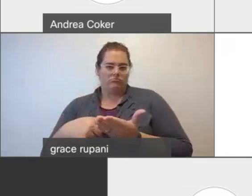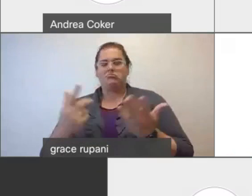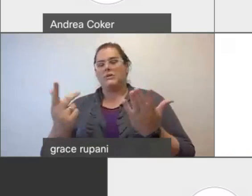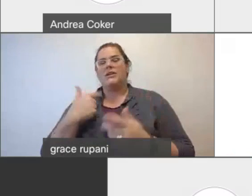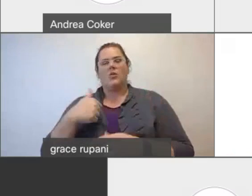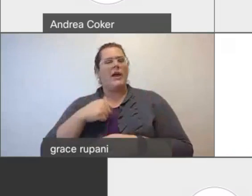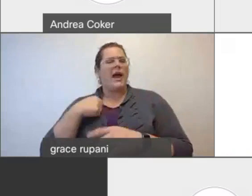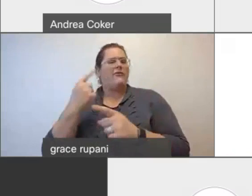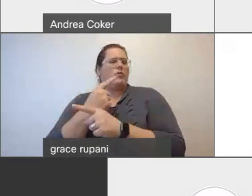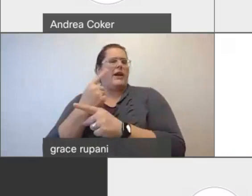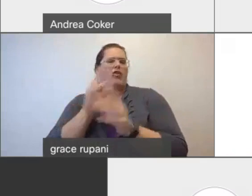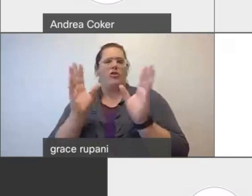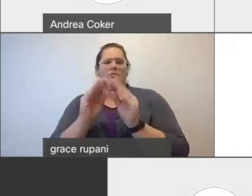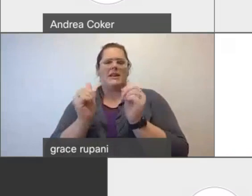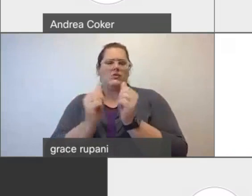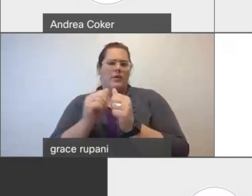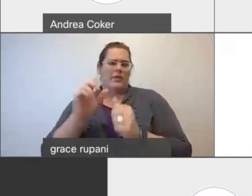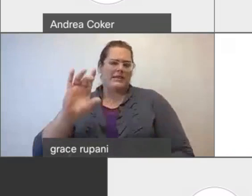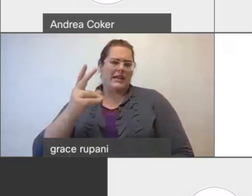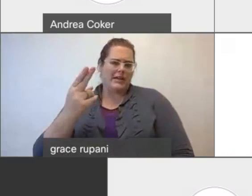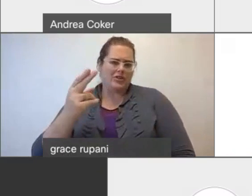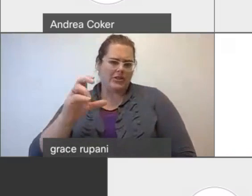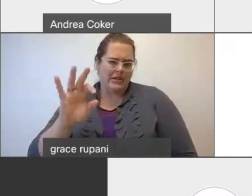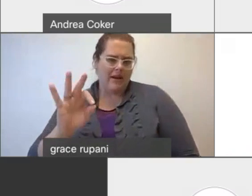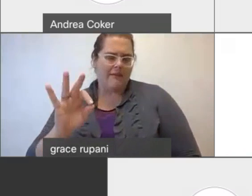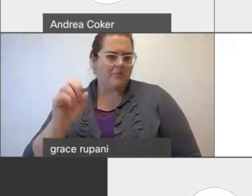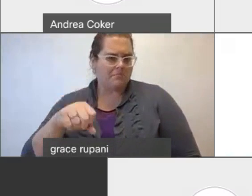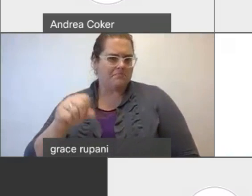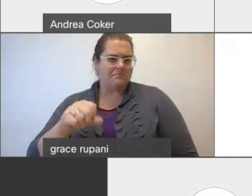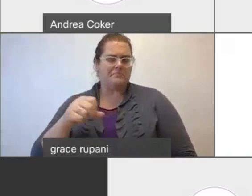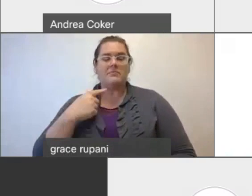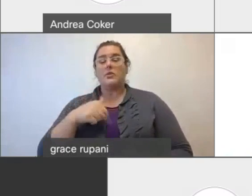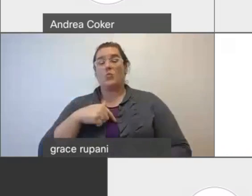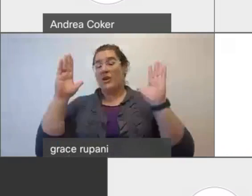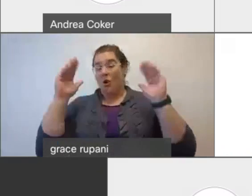ARPA implementation so that we hope as soon as we get the approval, we'll be